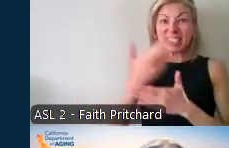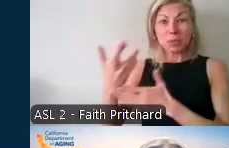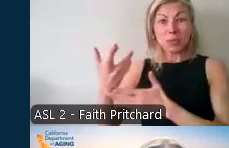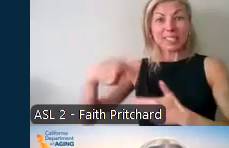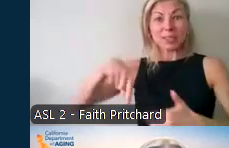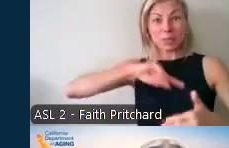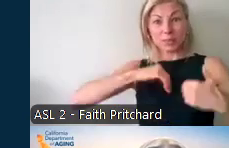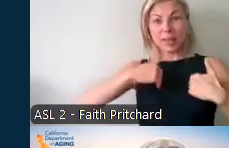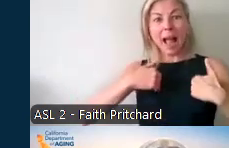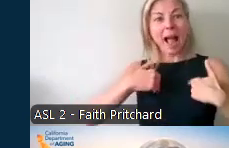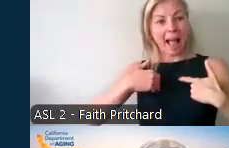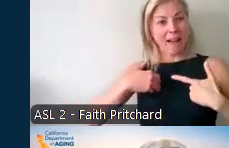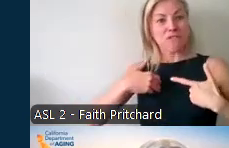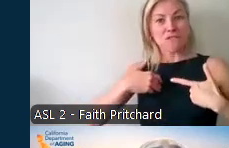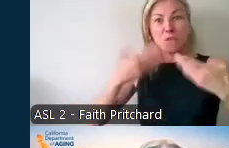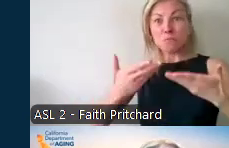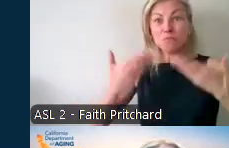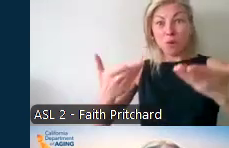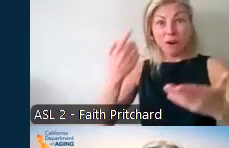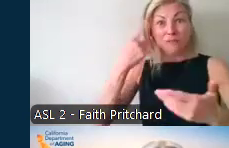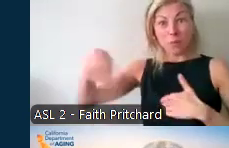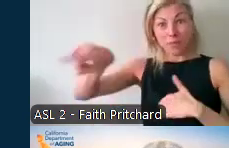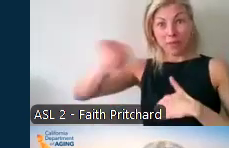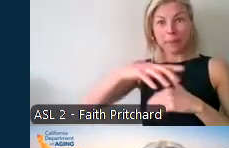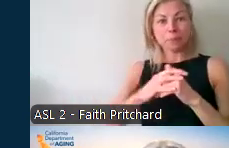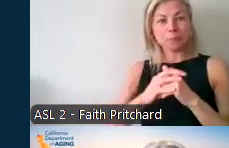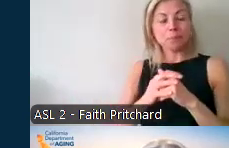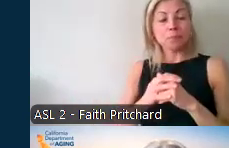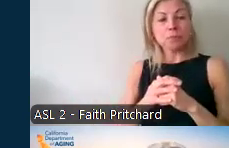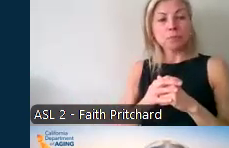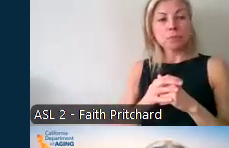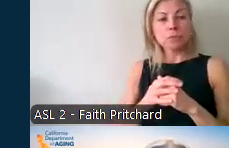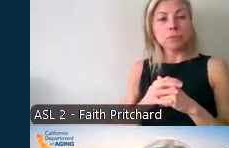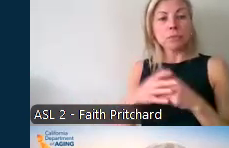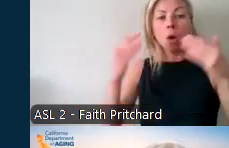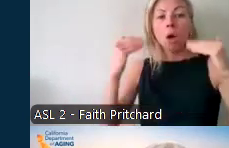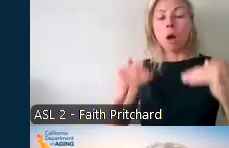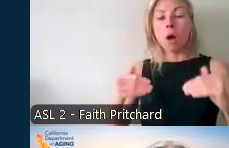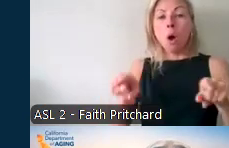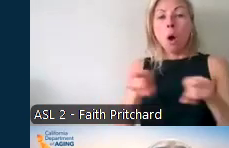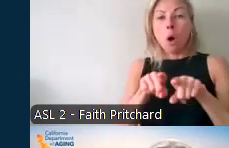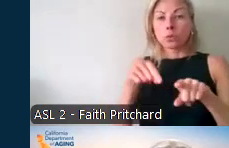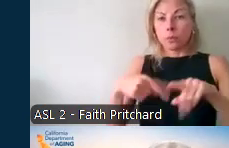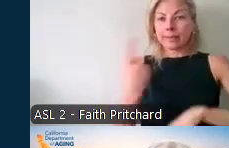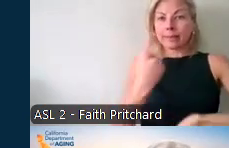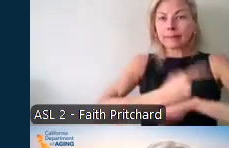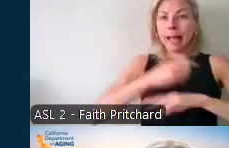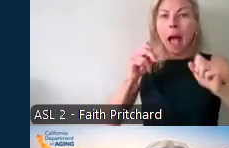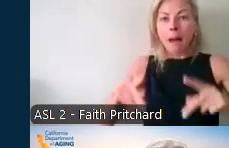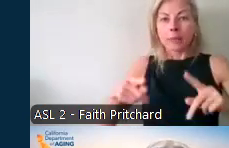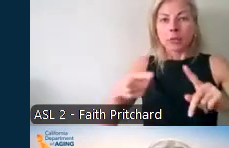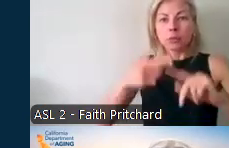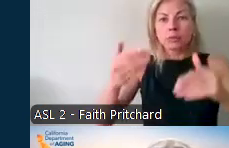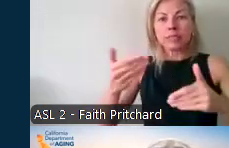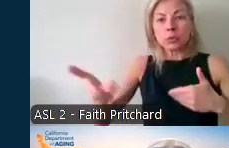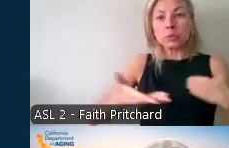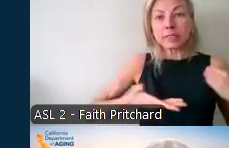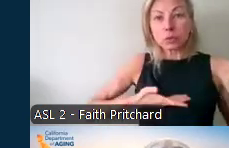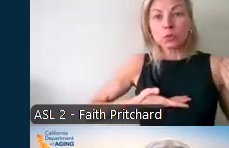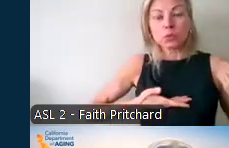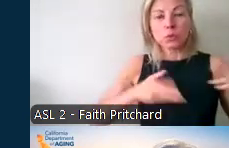we have brought forth. We also see that this is also an opportunity where we can introduce